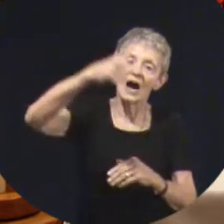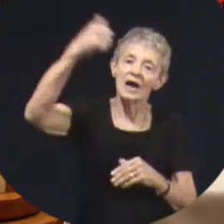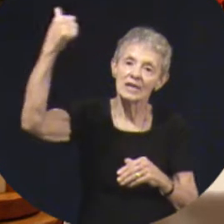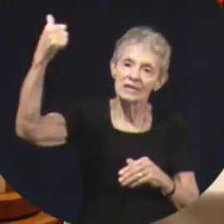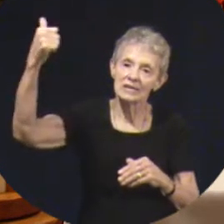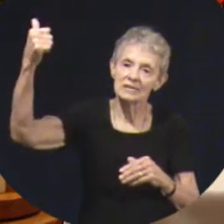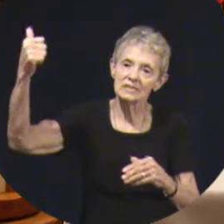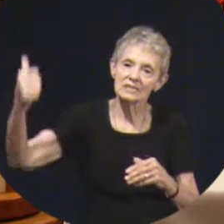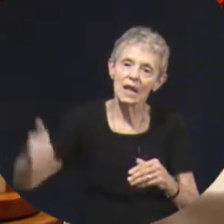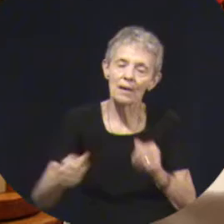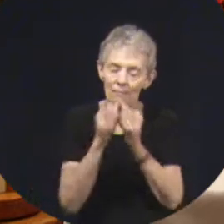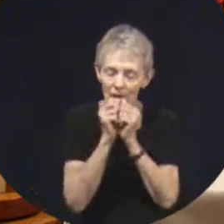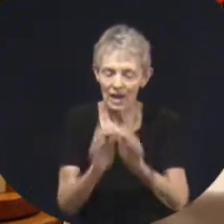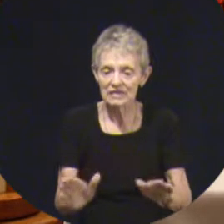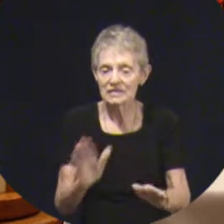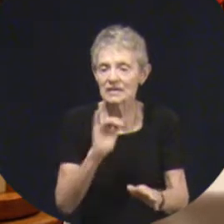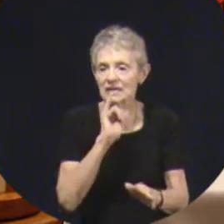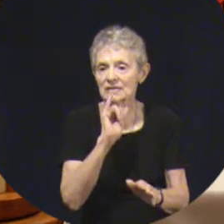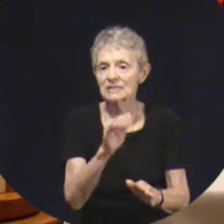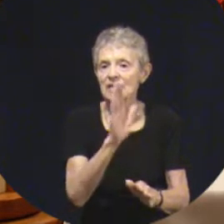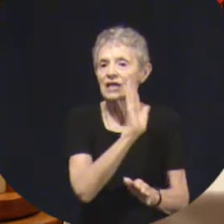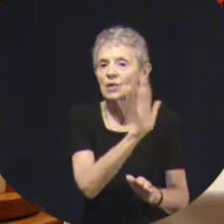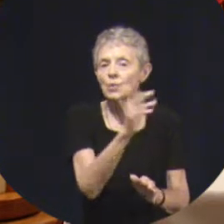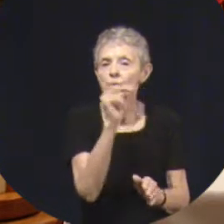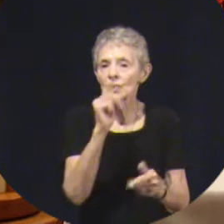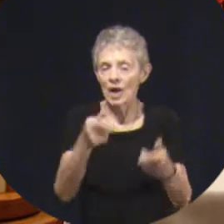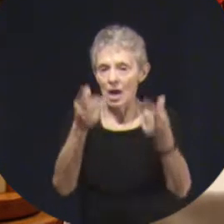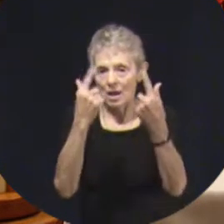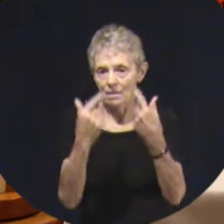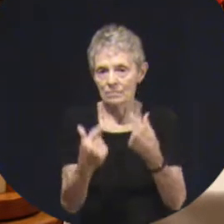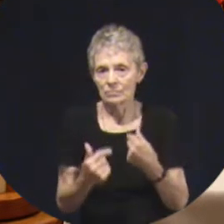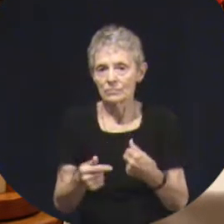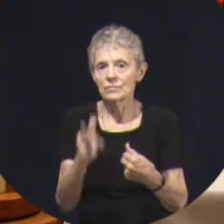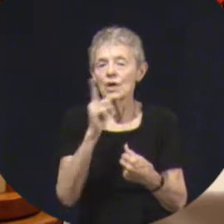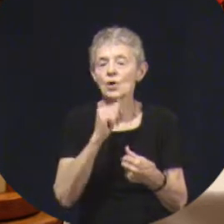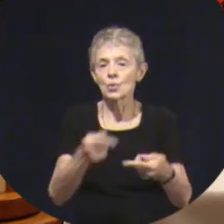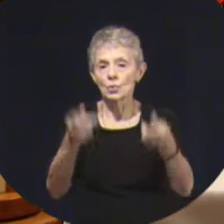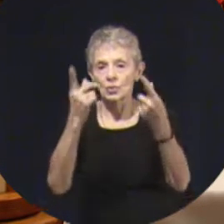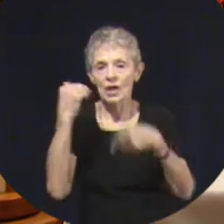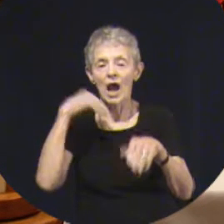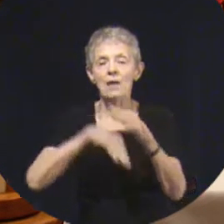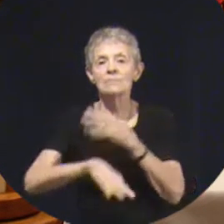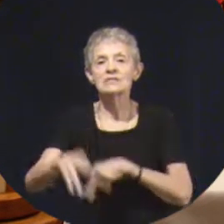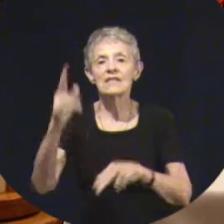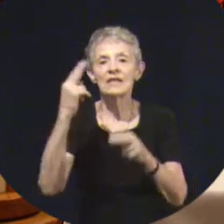Blessed is he who comes.